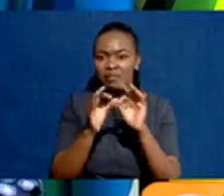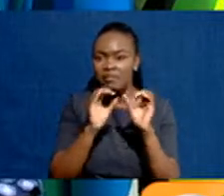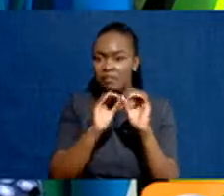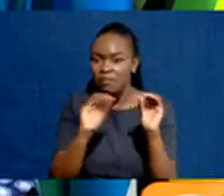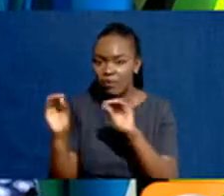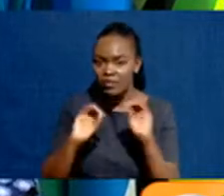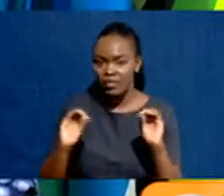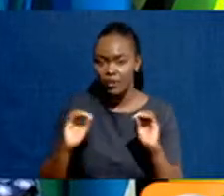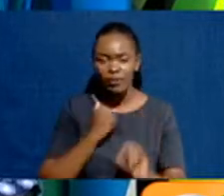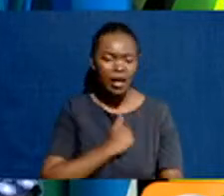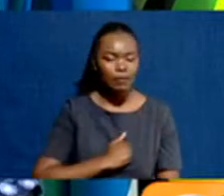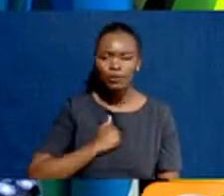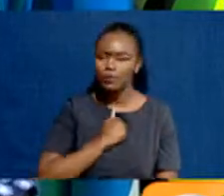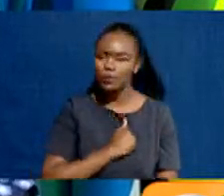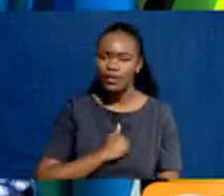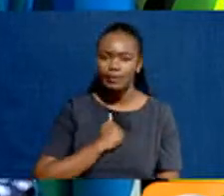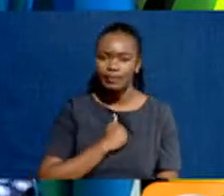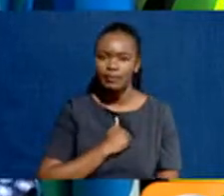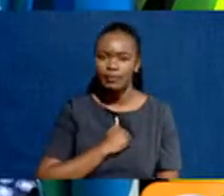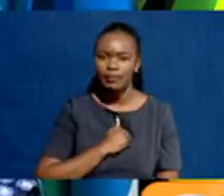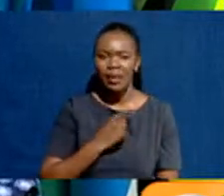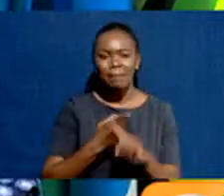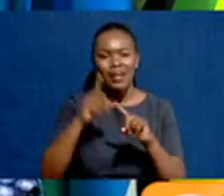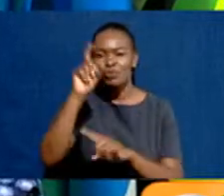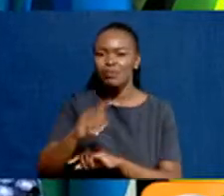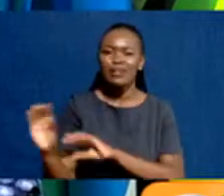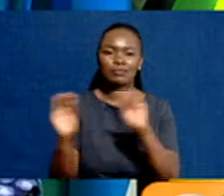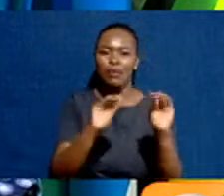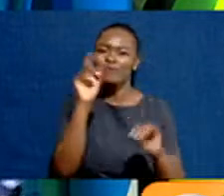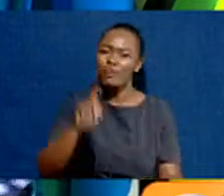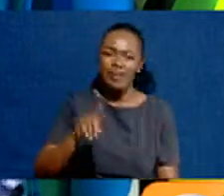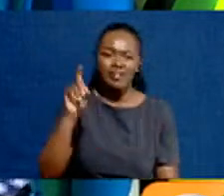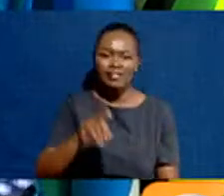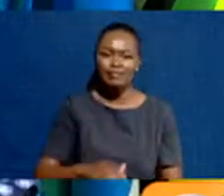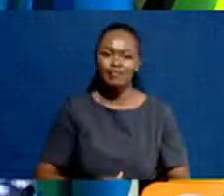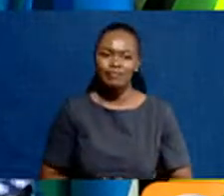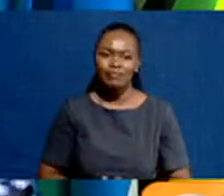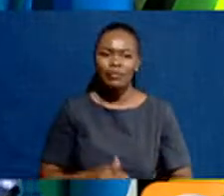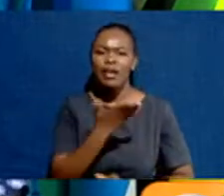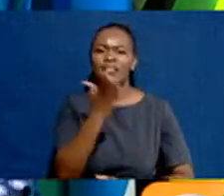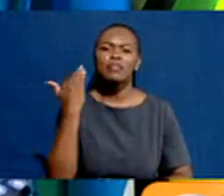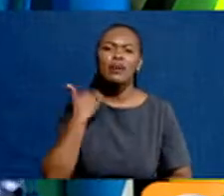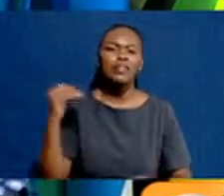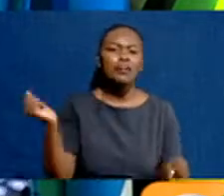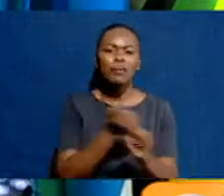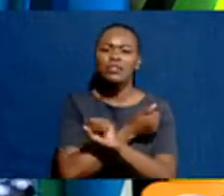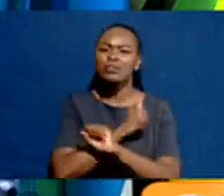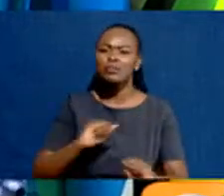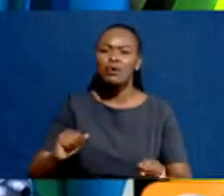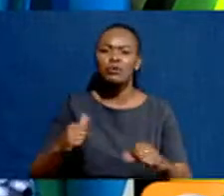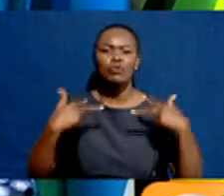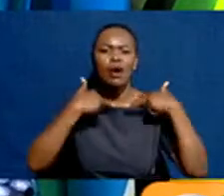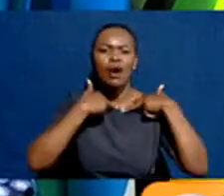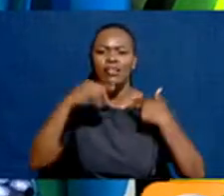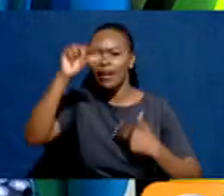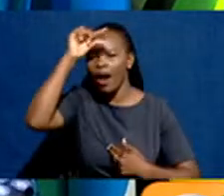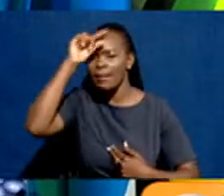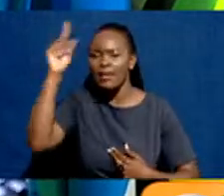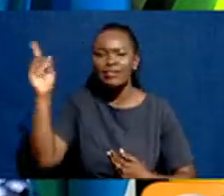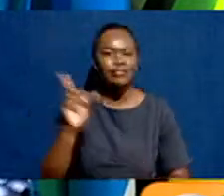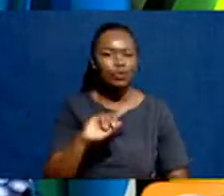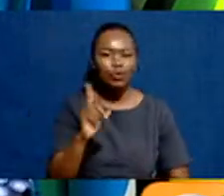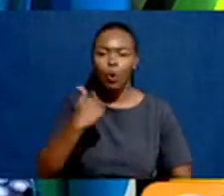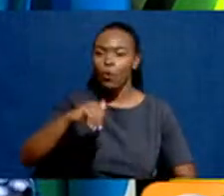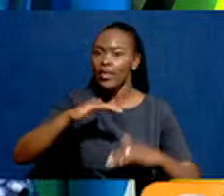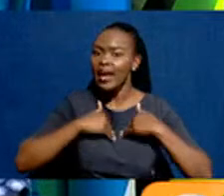I'm sorry. They have to leave. These bandits cannot hold the government at ransom anymore. Thank you. We are